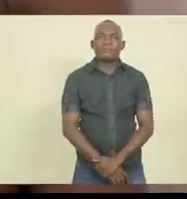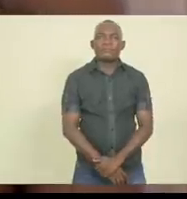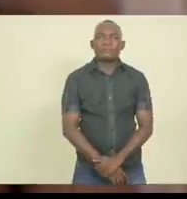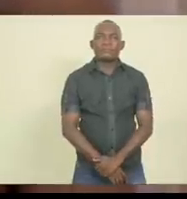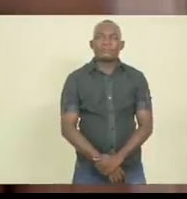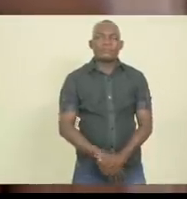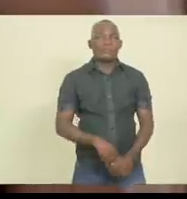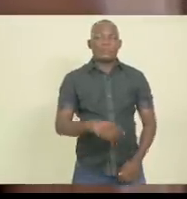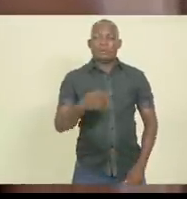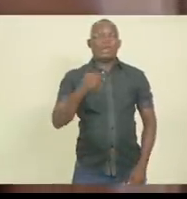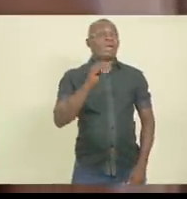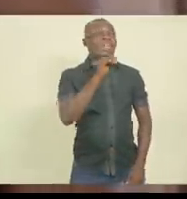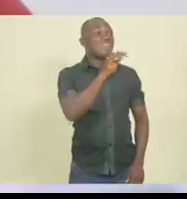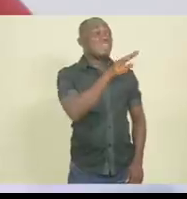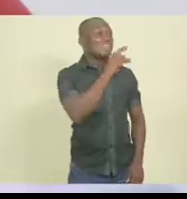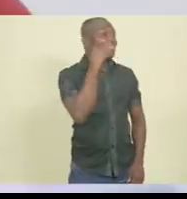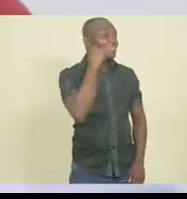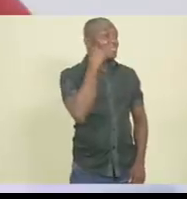I want a divorce.